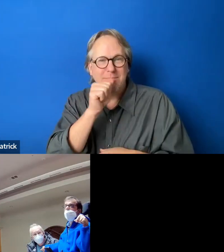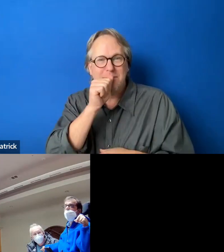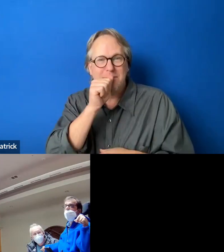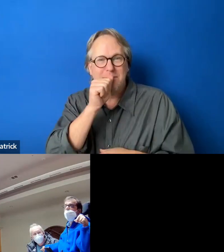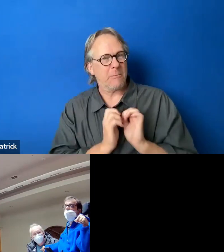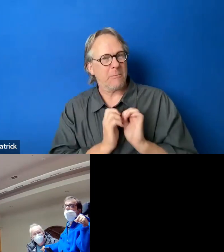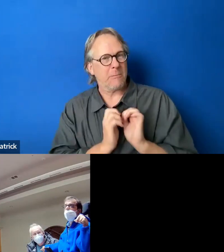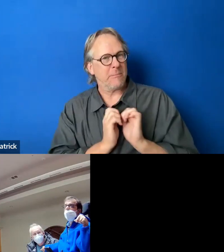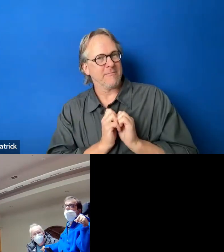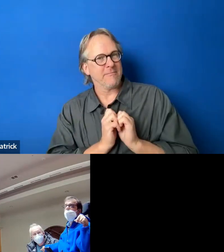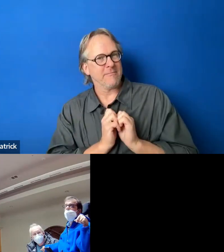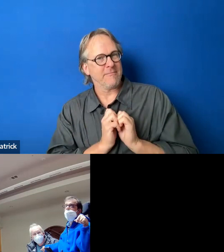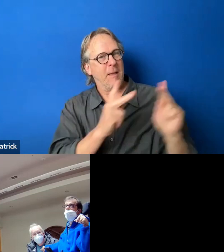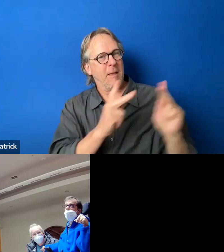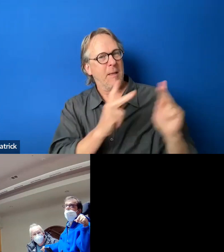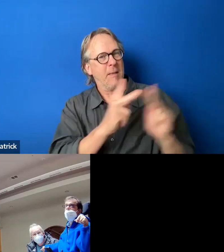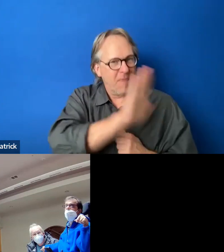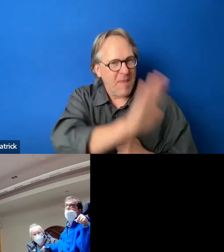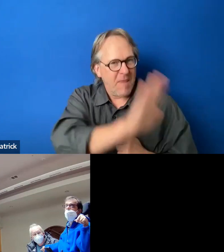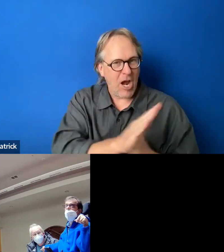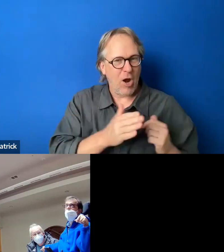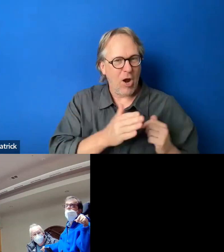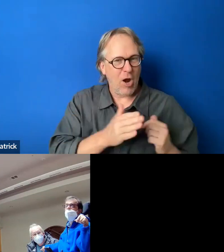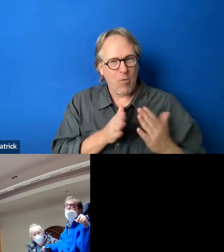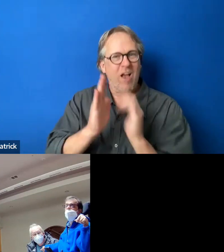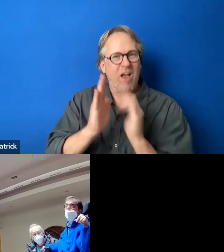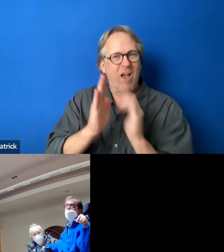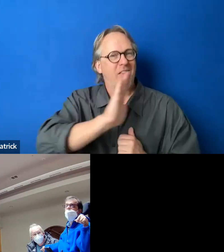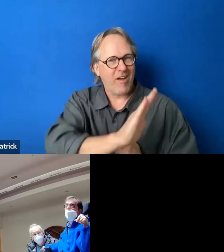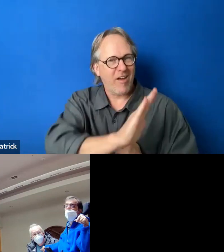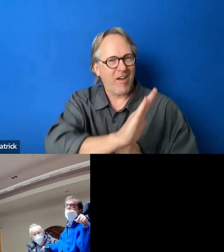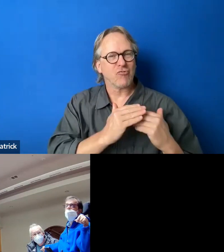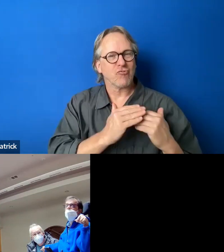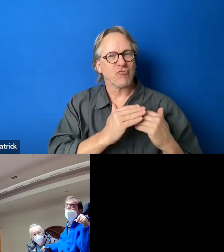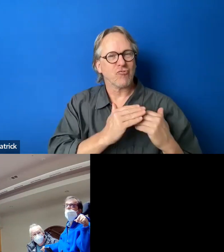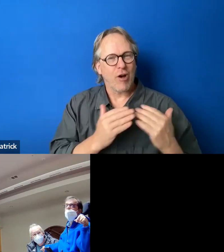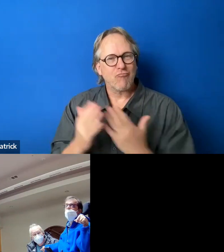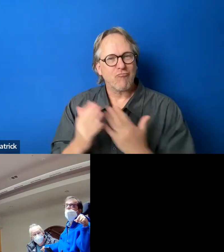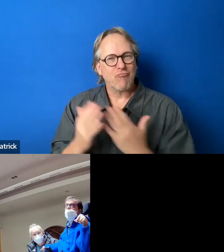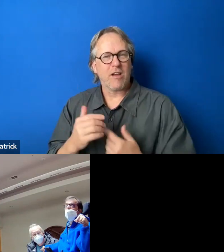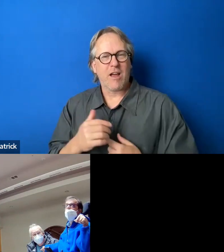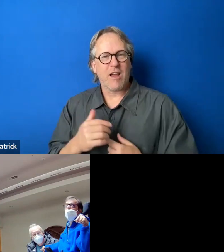own way and not decide that they're, you know, antisocial or they're aloof or